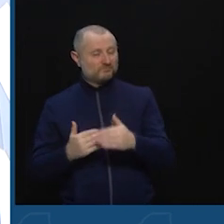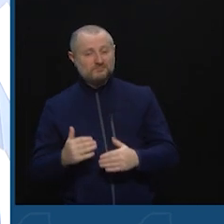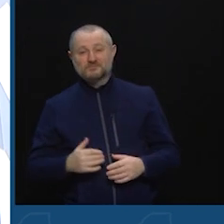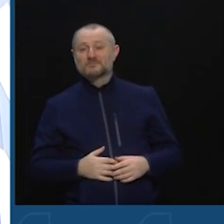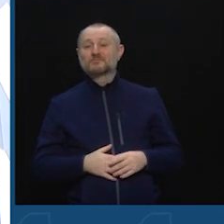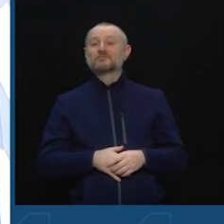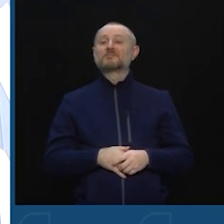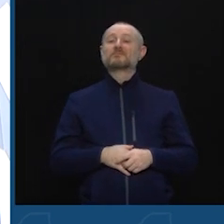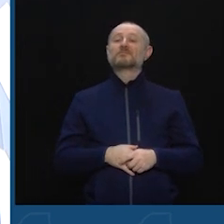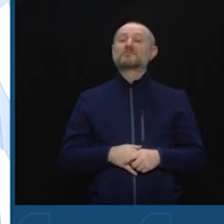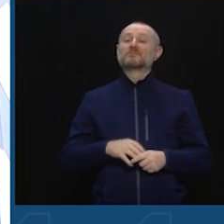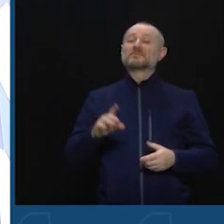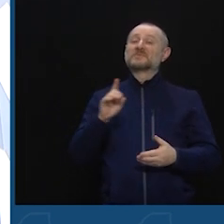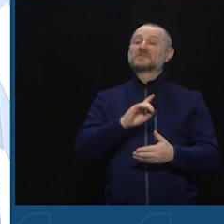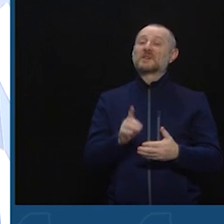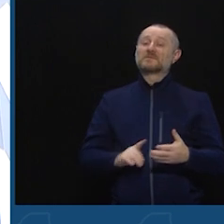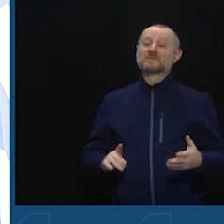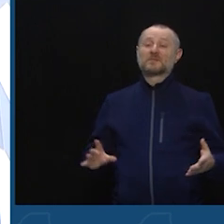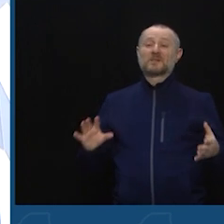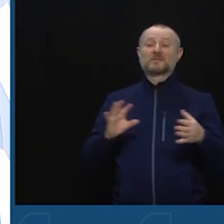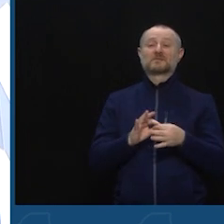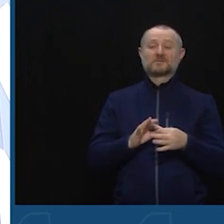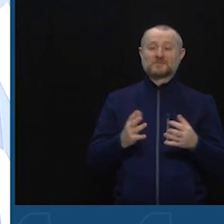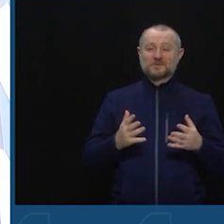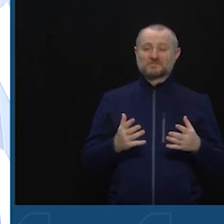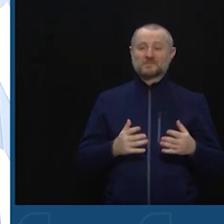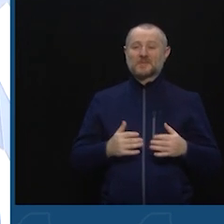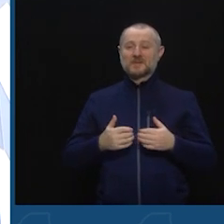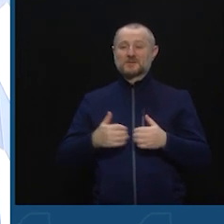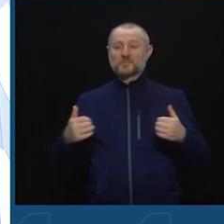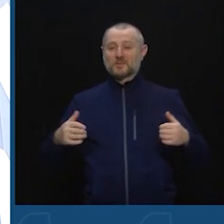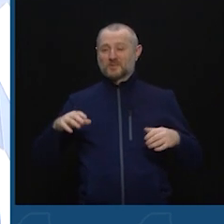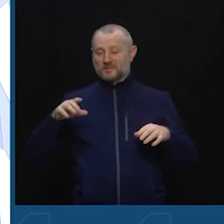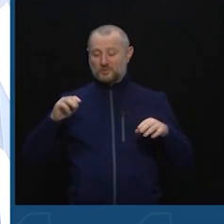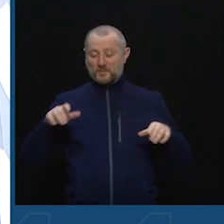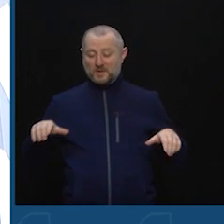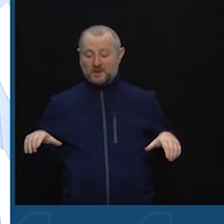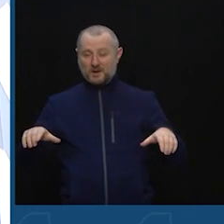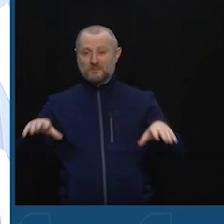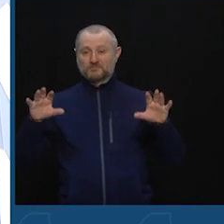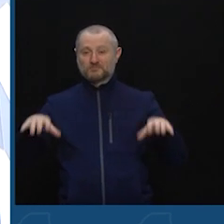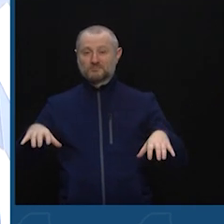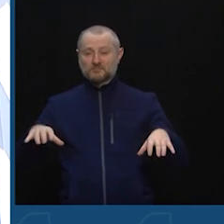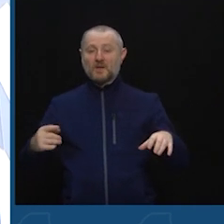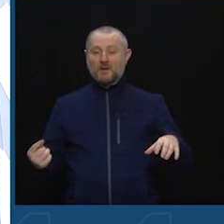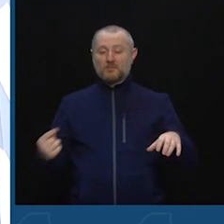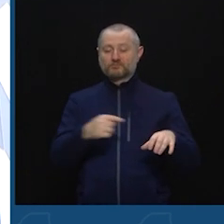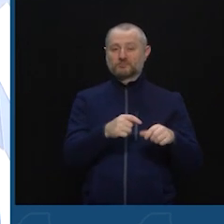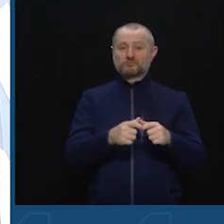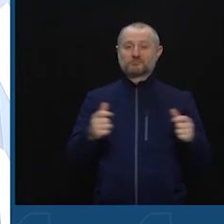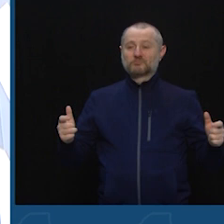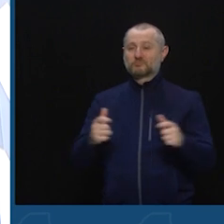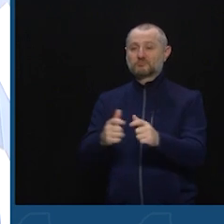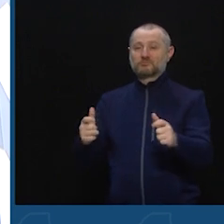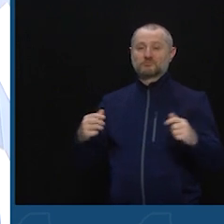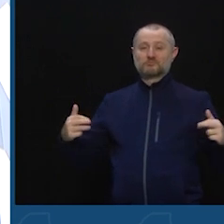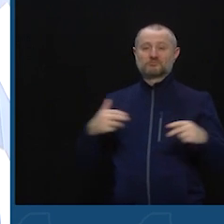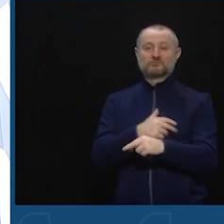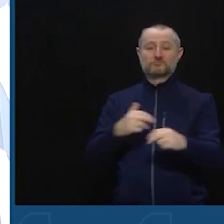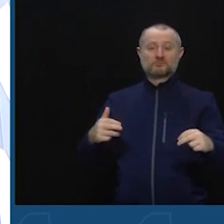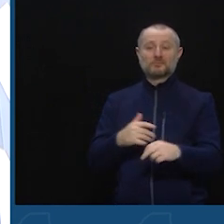2 island concourses, created the opportunity to build over the existing terminal. Beyond